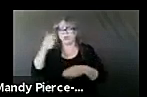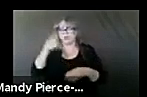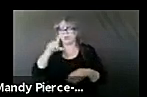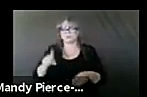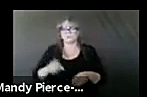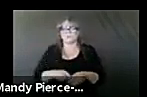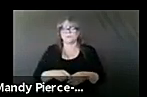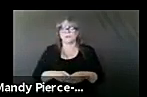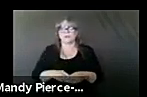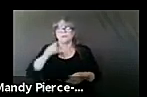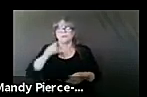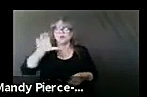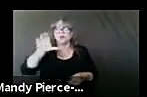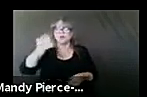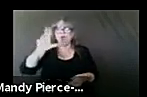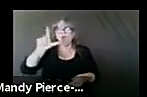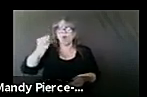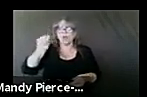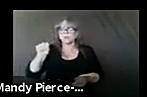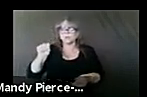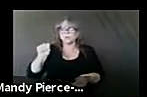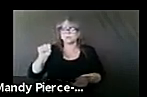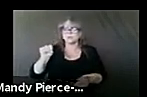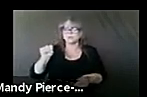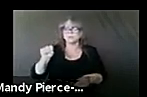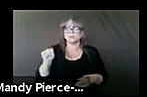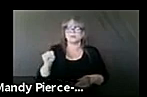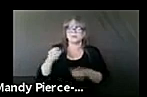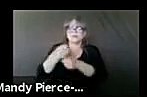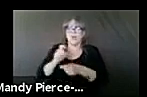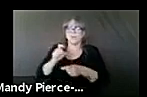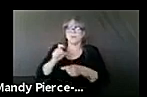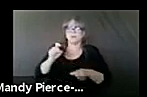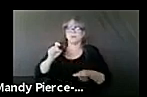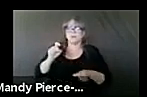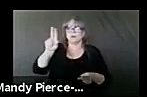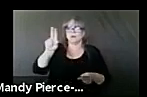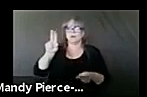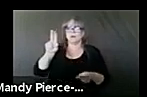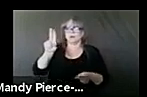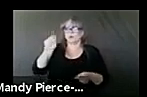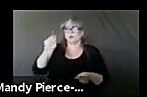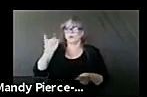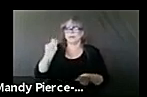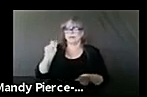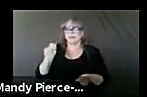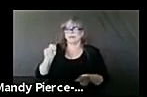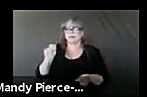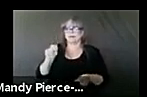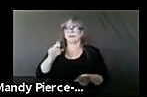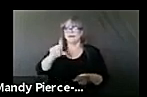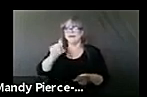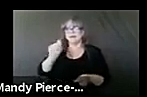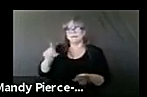can we as Colorado residents expect this week? What are the estimates of death from coronavirus in our state? Could the